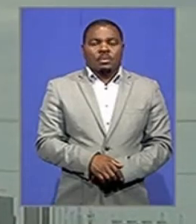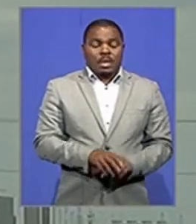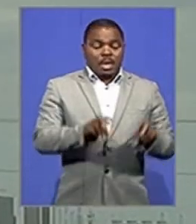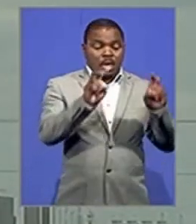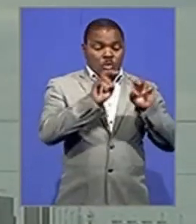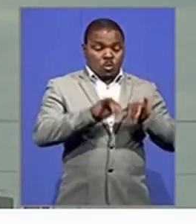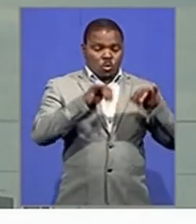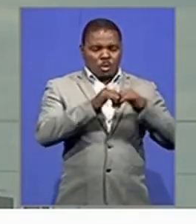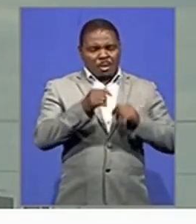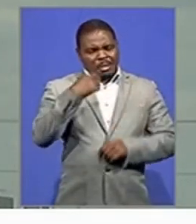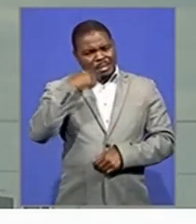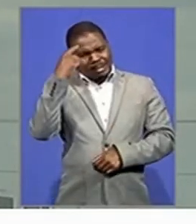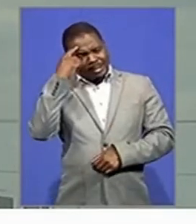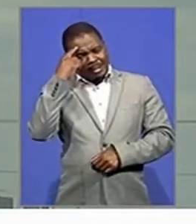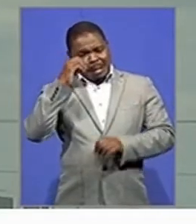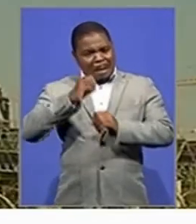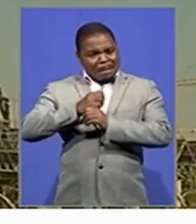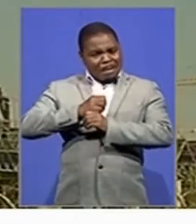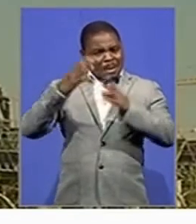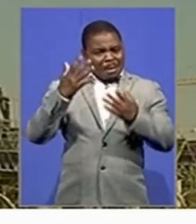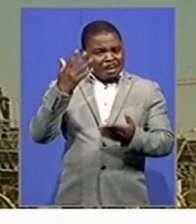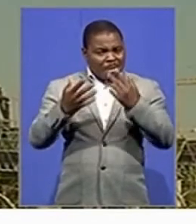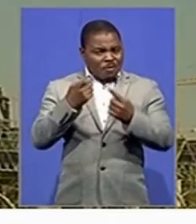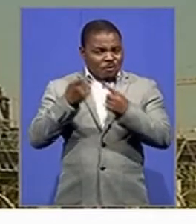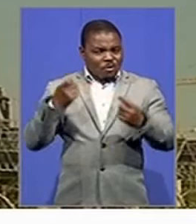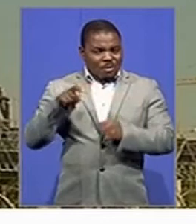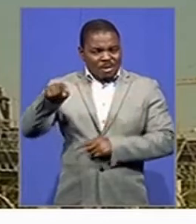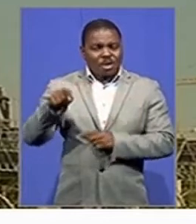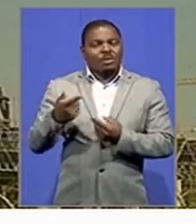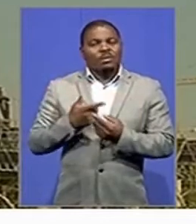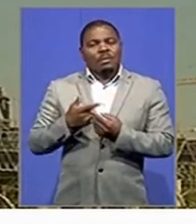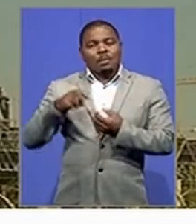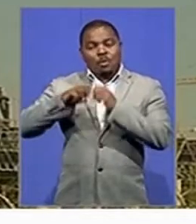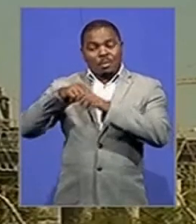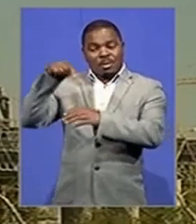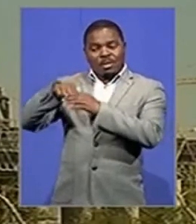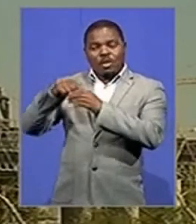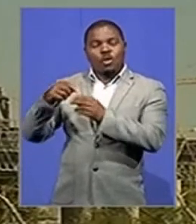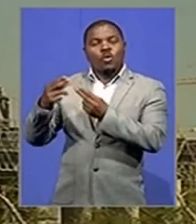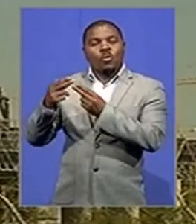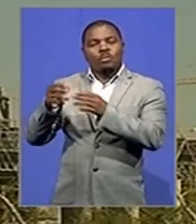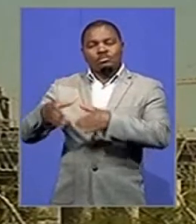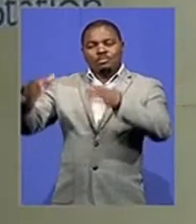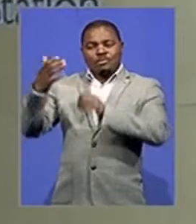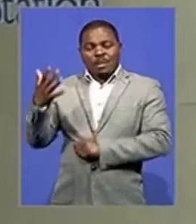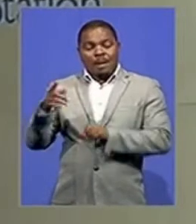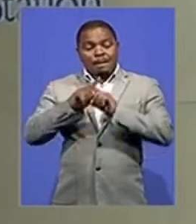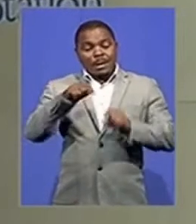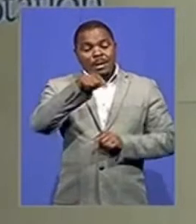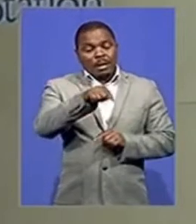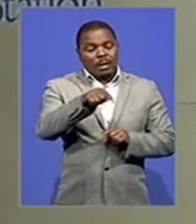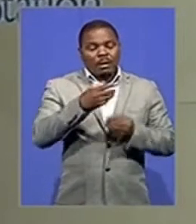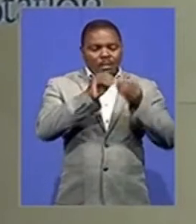Eskom e re go nona gore go thutupa go bakilwe ke mathata go Unit 5. Unit 4 e be e lokišwa ge go thutupa go